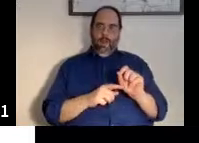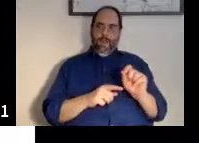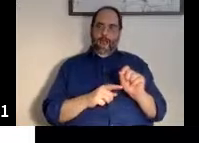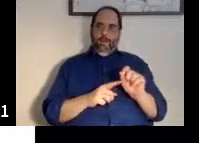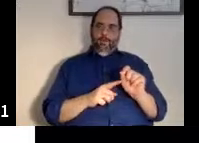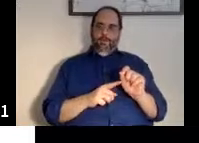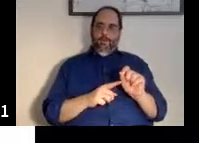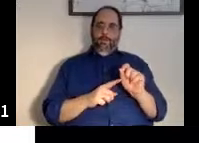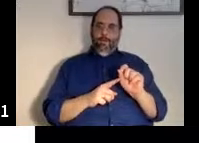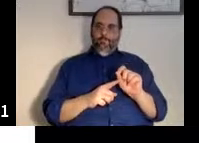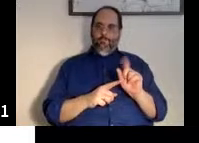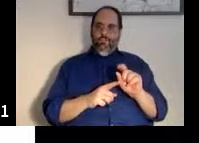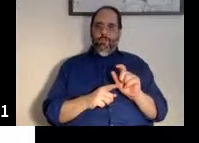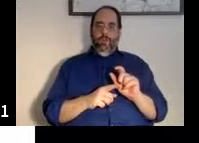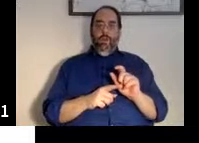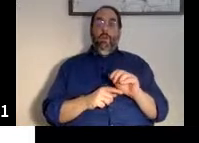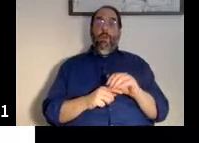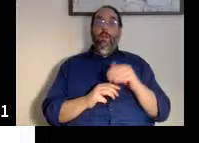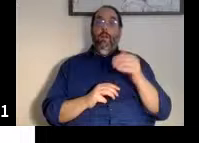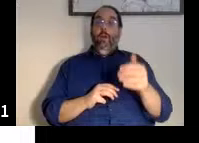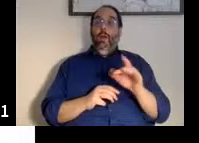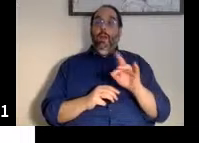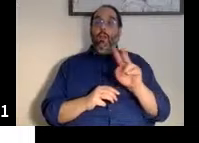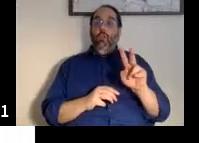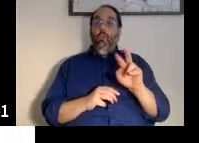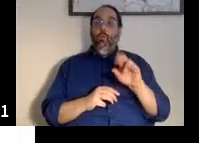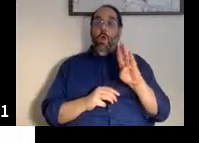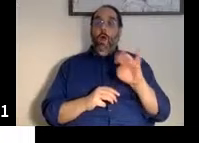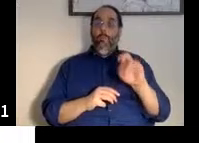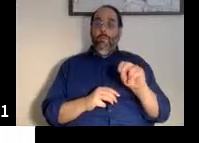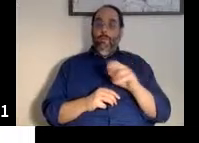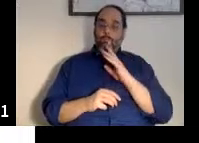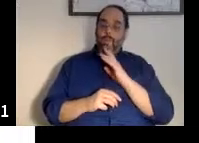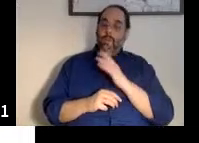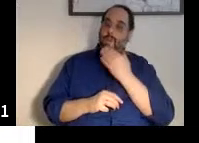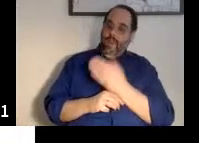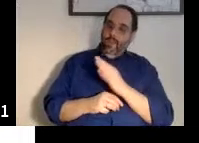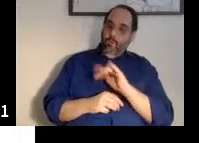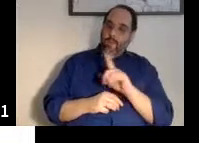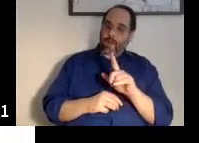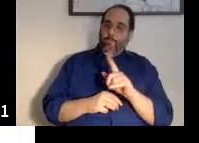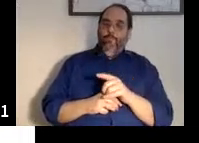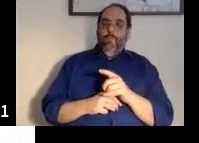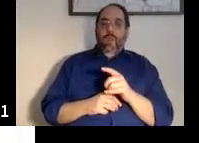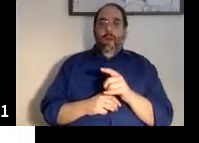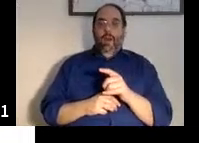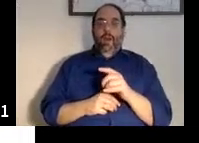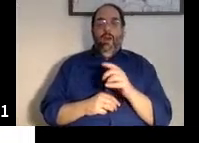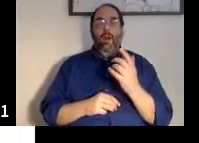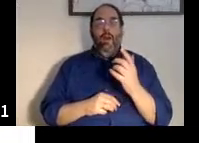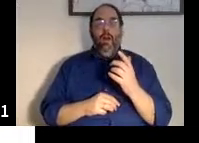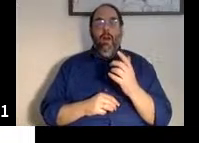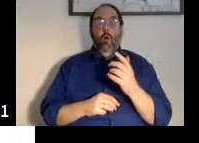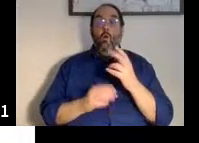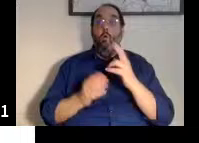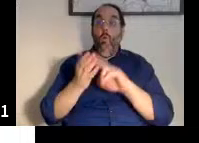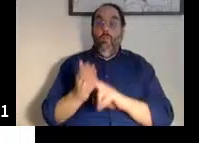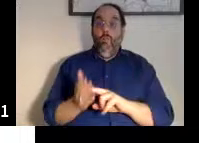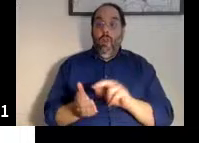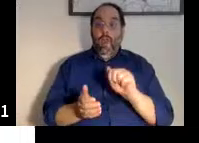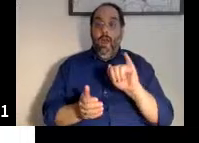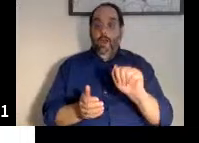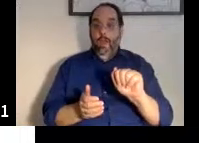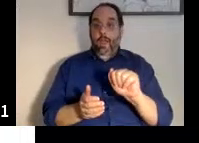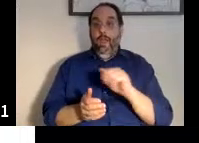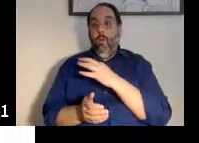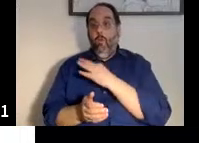slide number 82, and I'll turn it over to Robin. Thank you, Bill. And this session is registered for AIA credit as